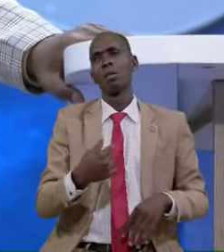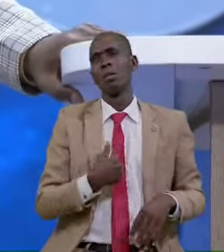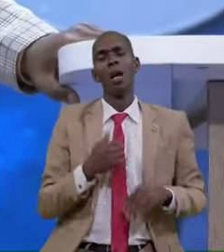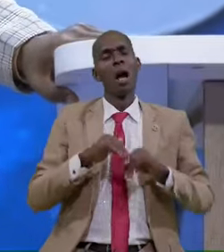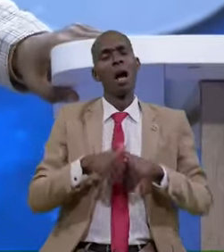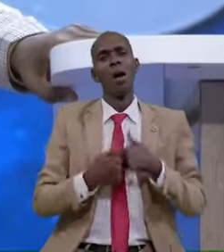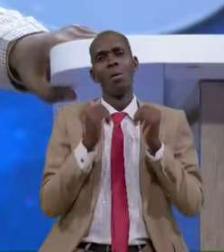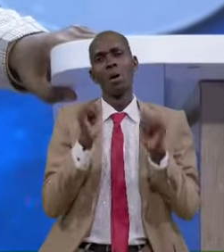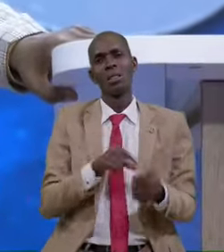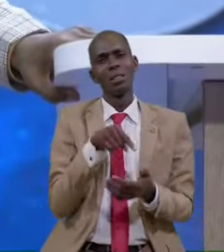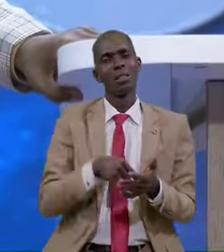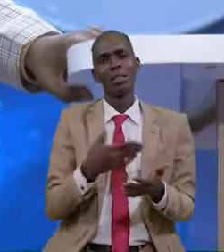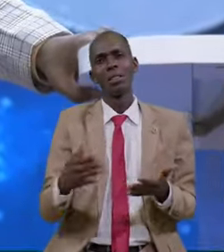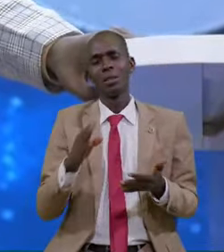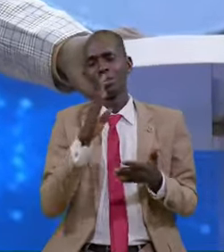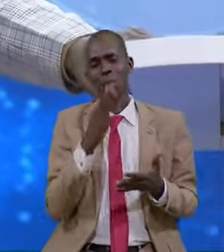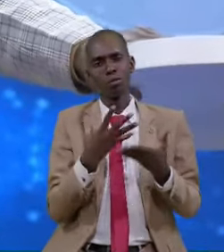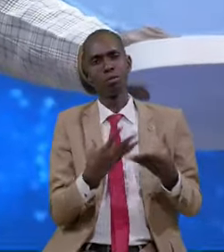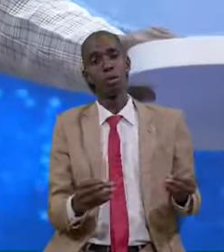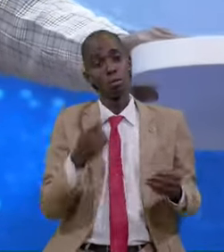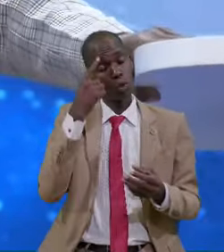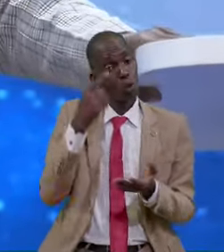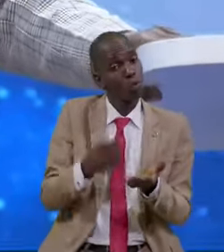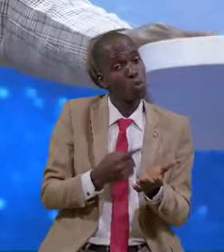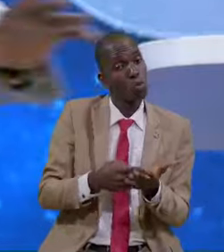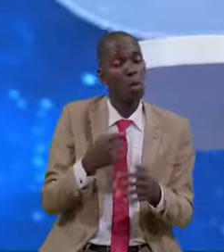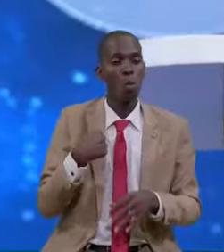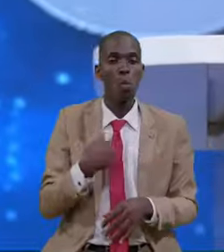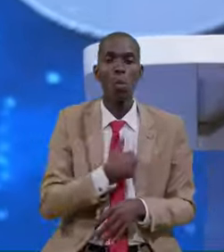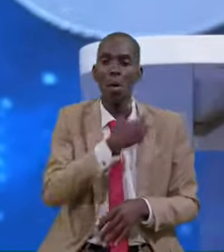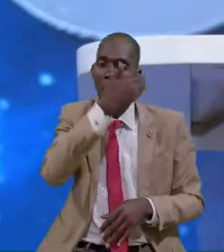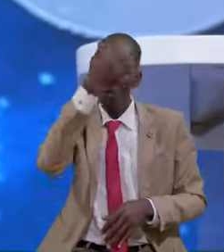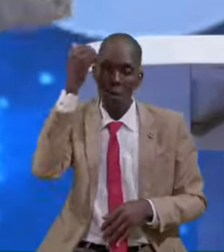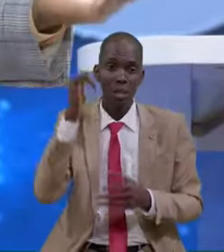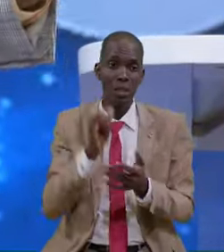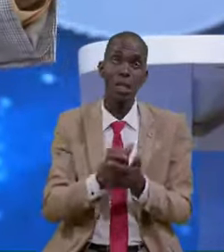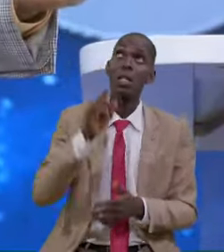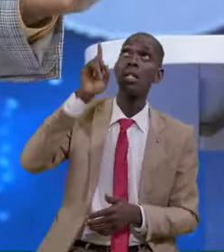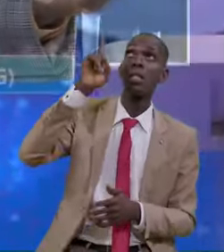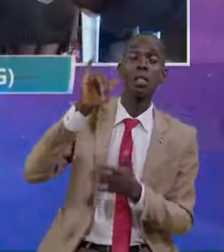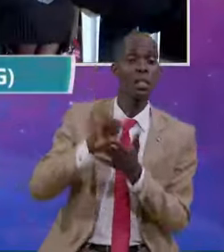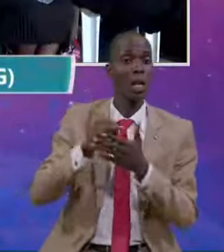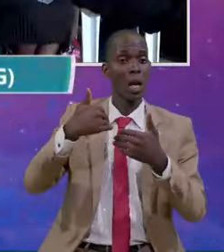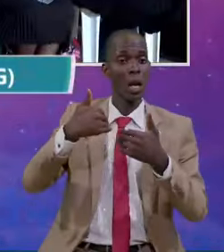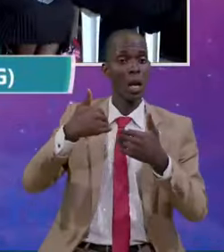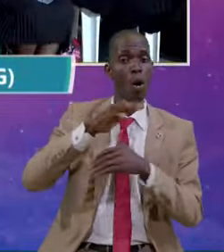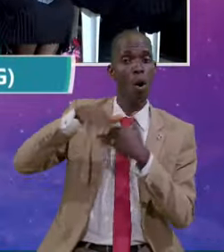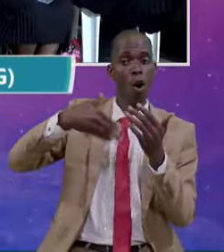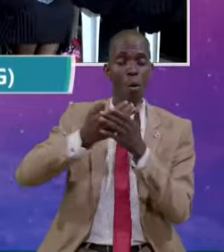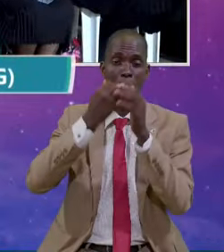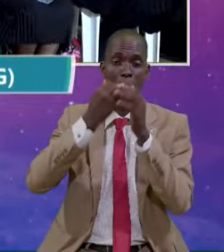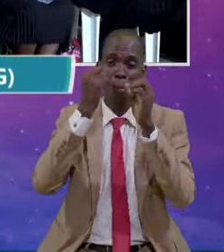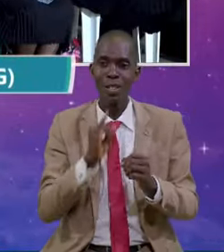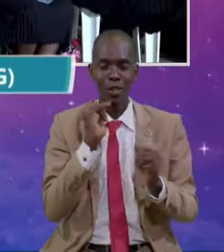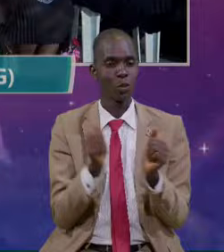this be done? Because sometimes we forget that the one that has all power is with